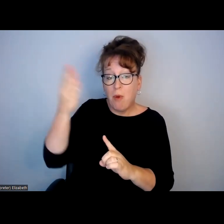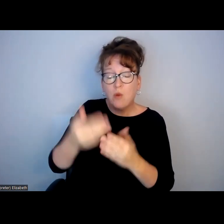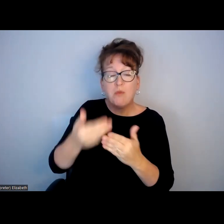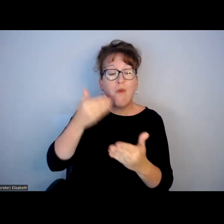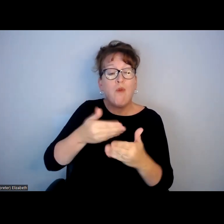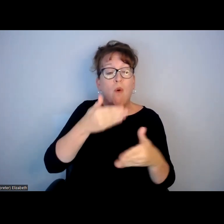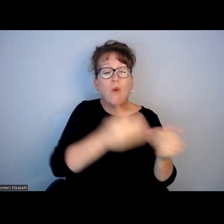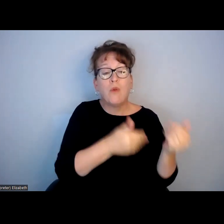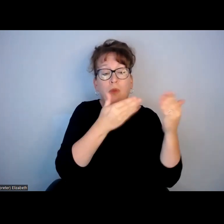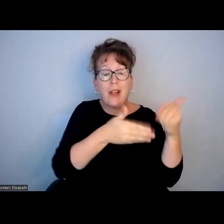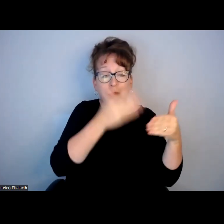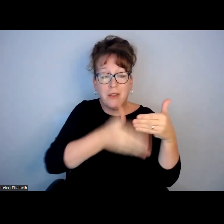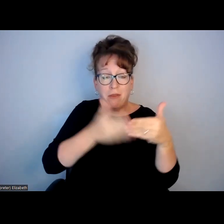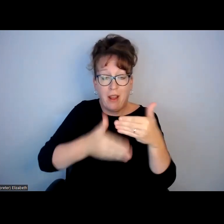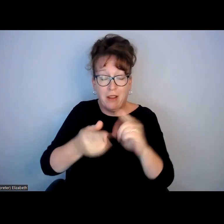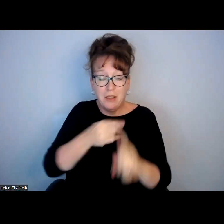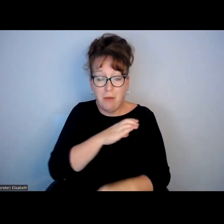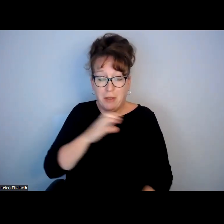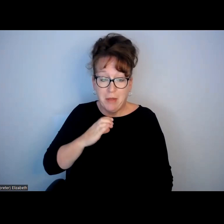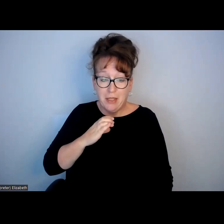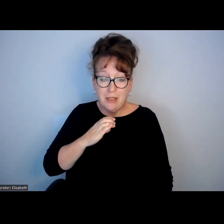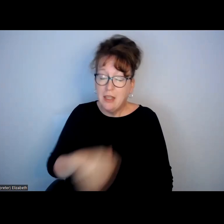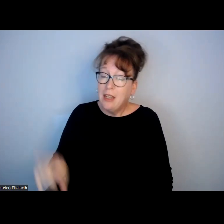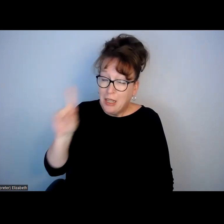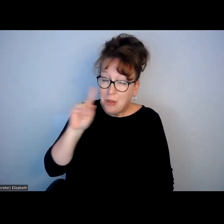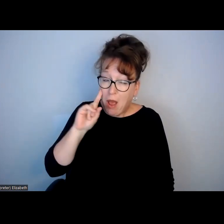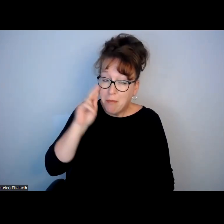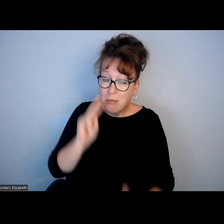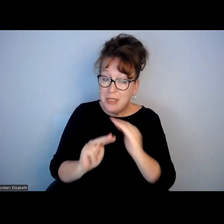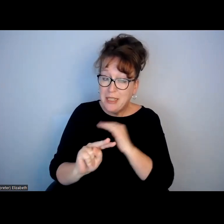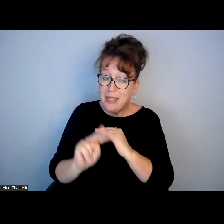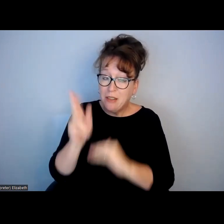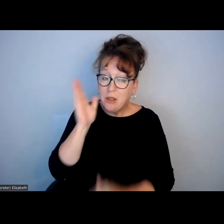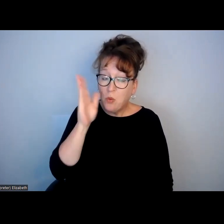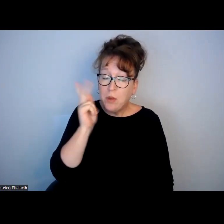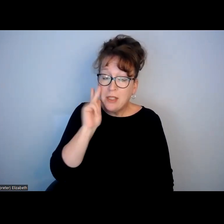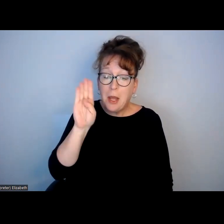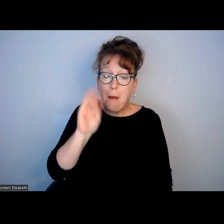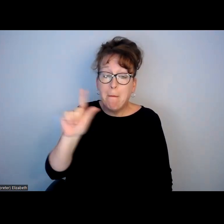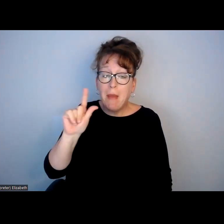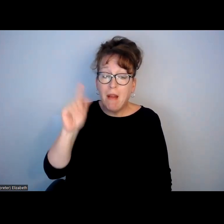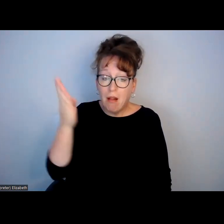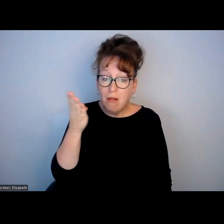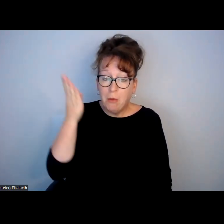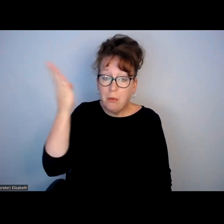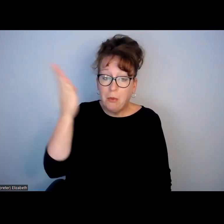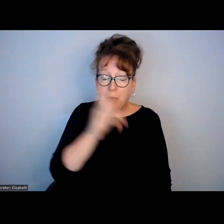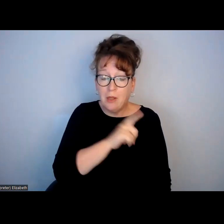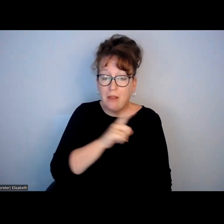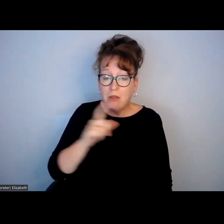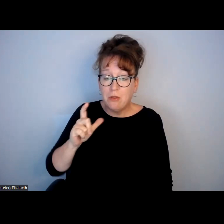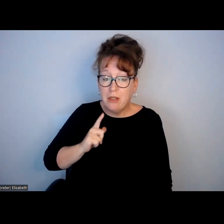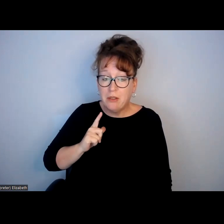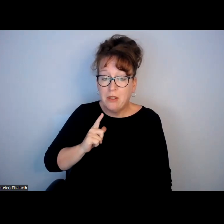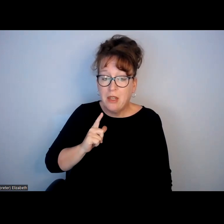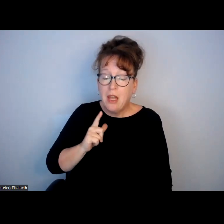commission. So I think it's likely that you may see a bill advance in the legislature, may not necessarily be